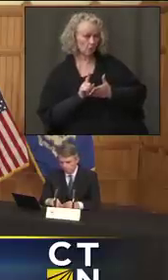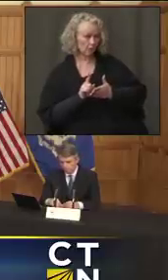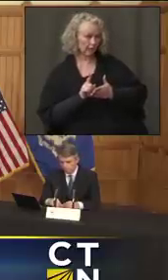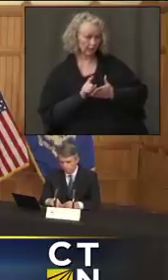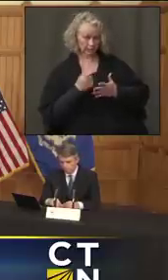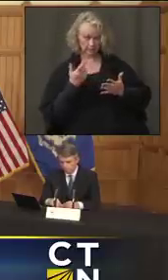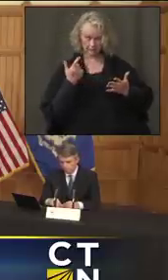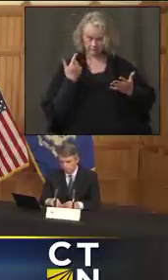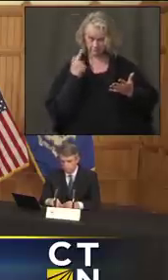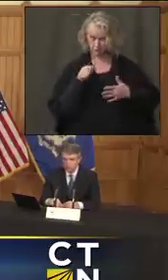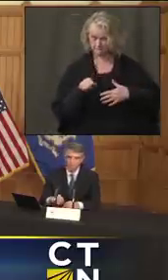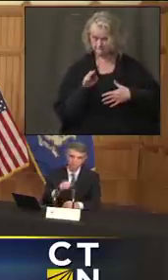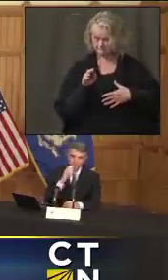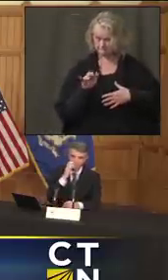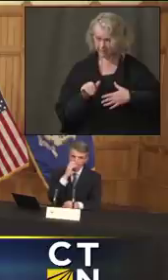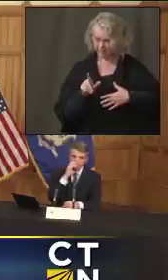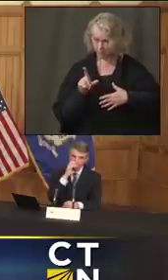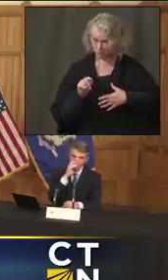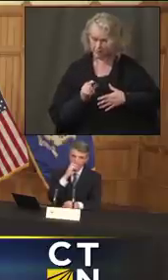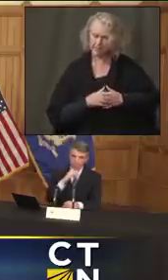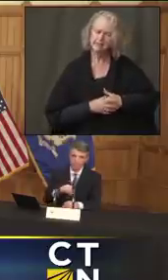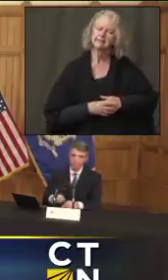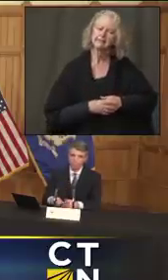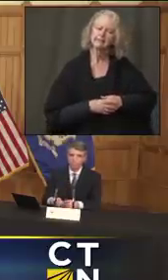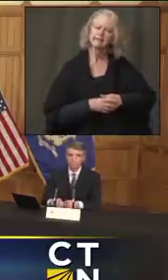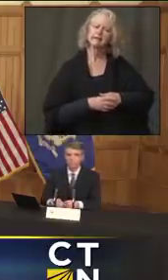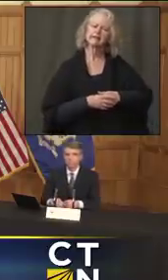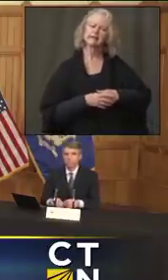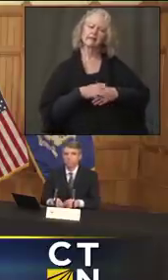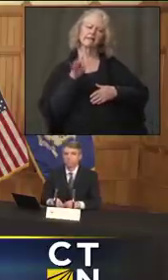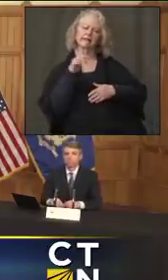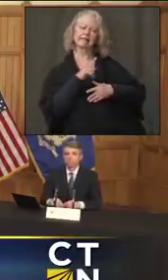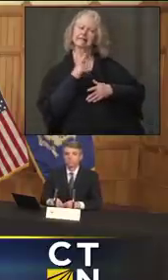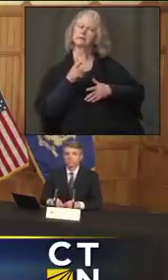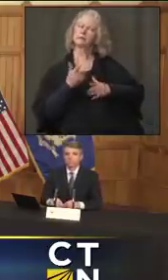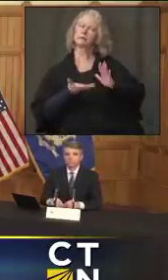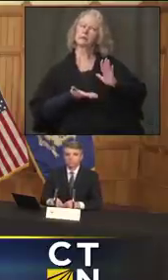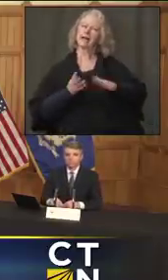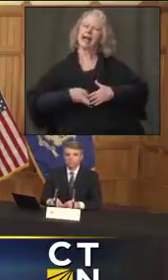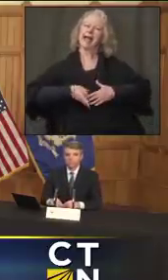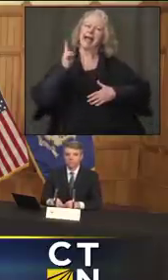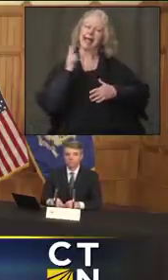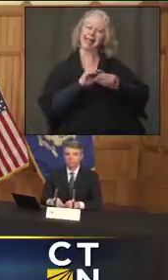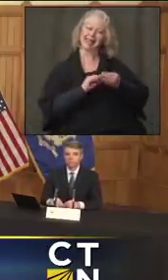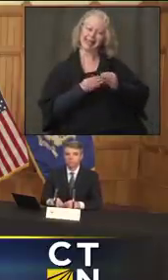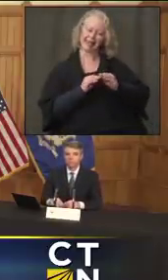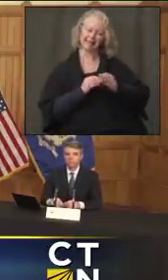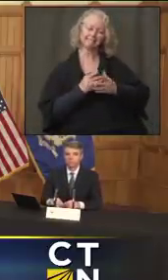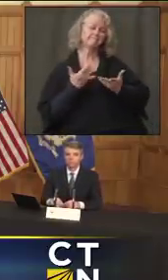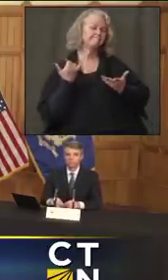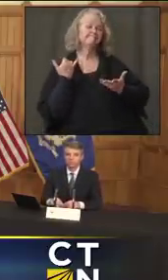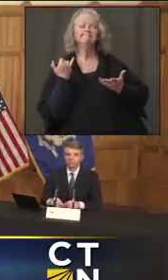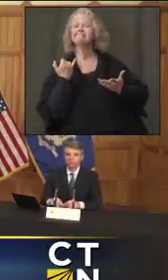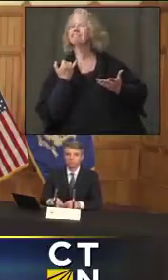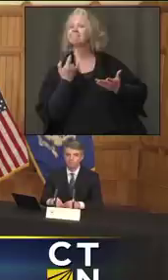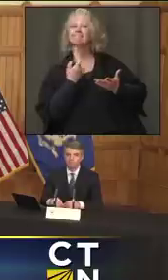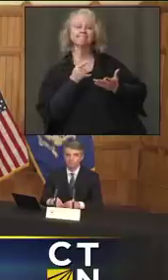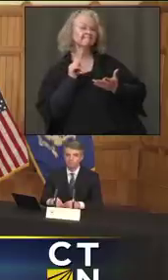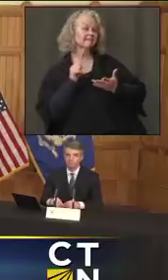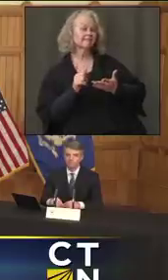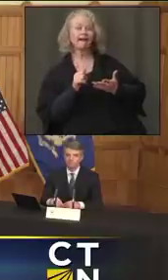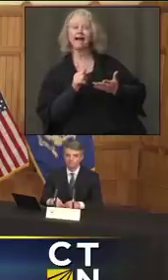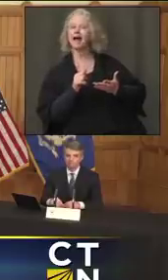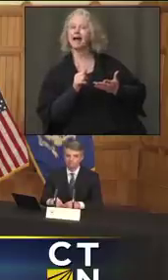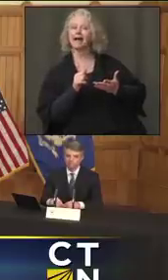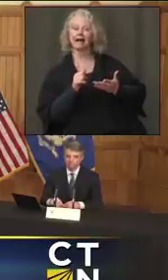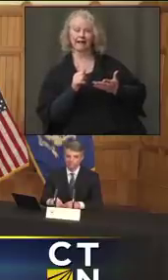20th. I think you might have said that's an ambitious goal. What happens if you do not reach that goal? Would